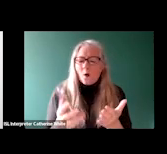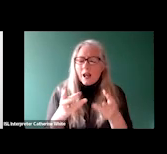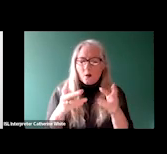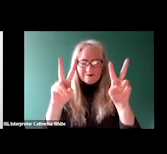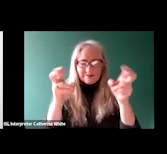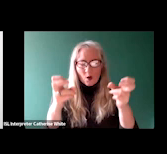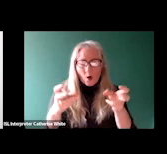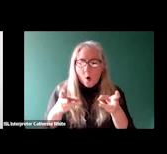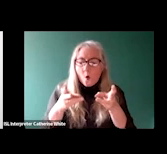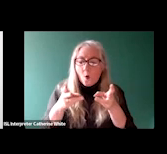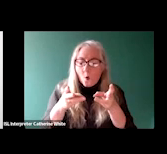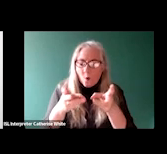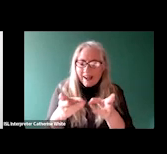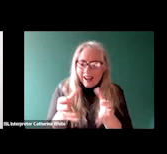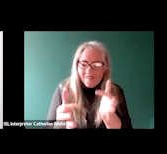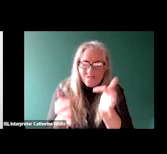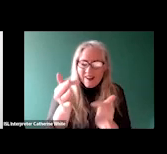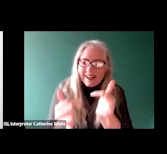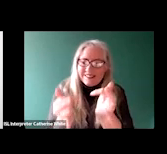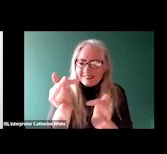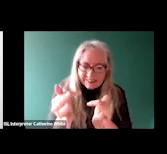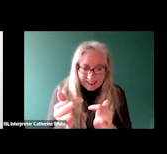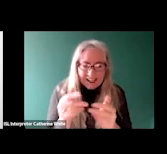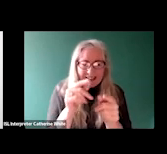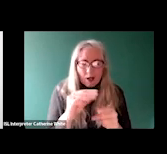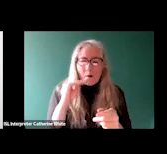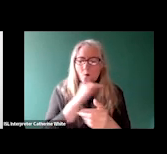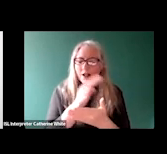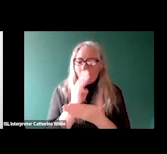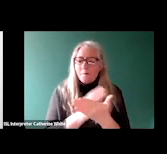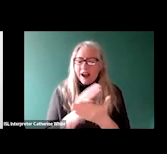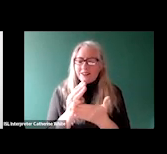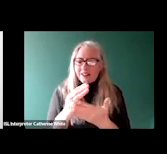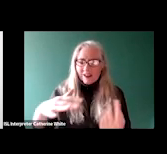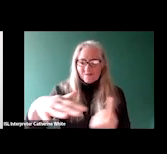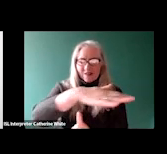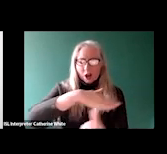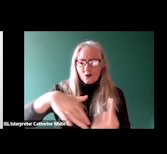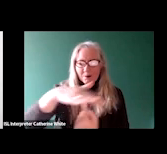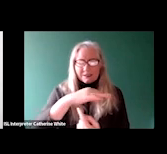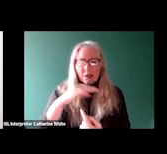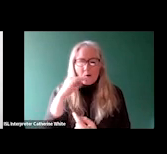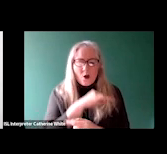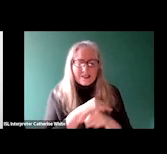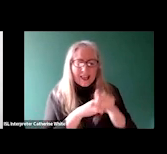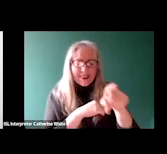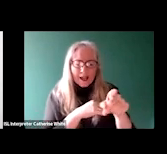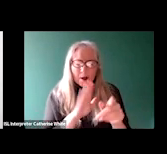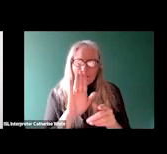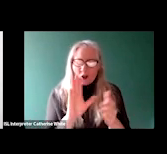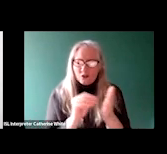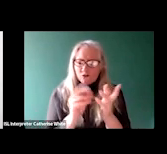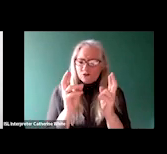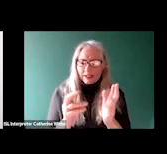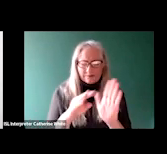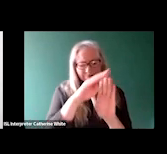because wayfinding is applicable across all parts of the built environment, and it's important to get that right up front.